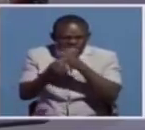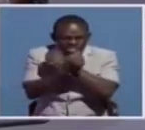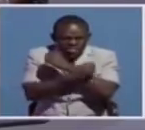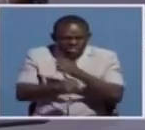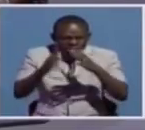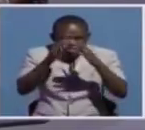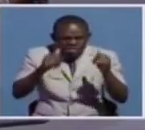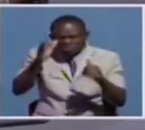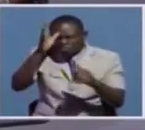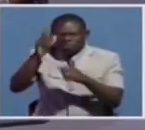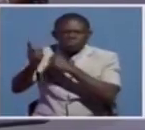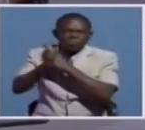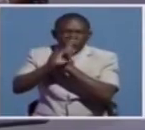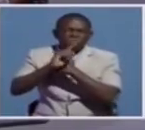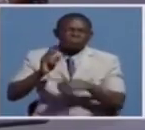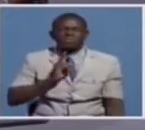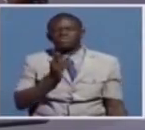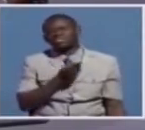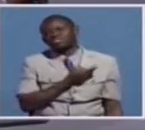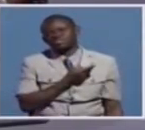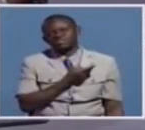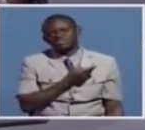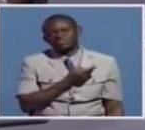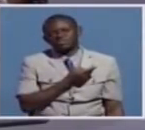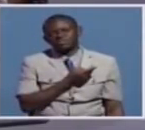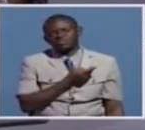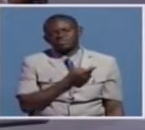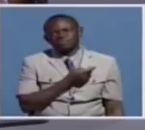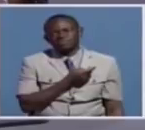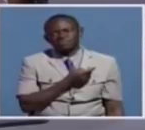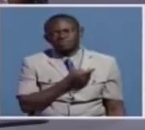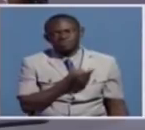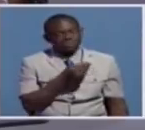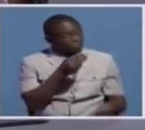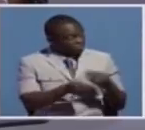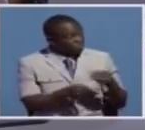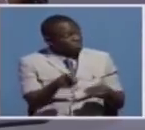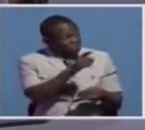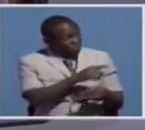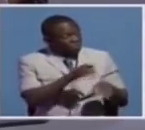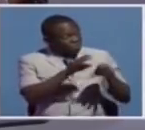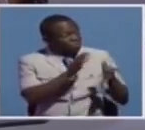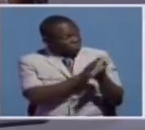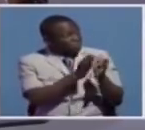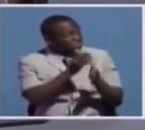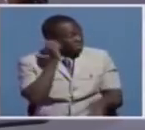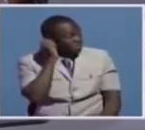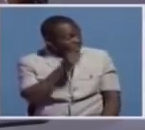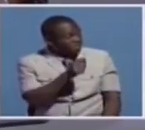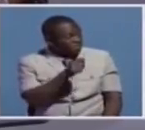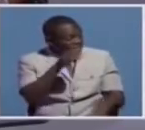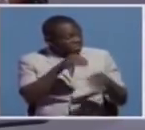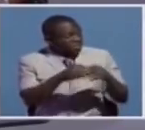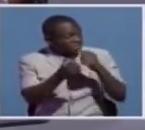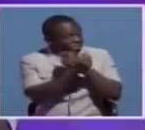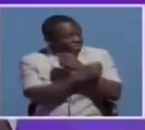misbehaving. I don't know. But he called and said, that is the rule. And Were you misbehaving? Did you start then? I don't I'm think sure so. you made an attempt. Well, you know